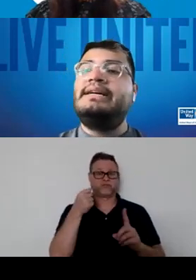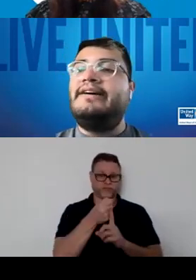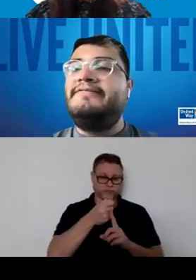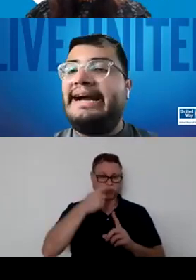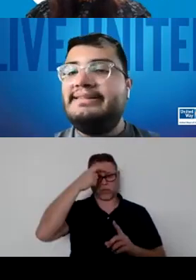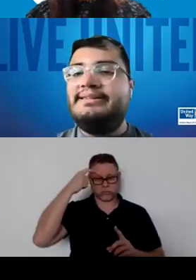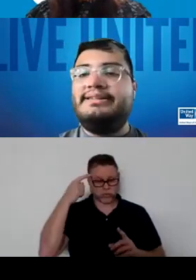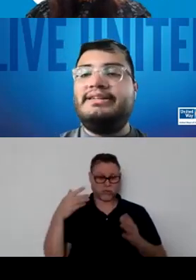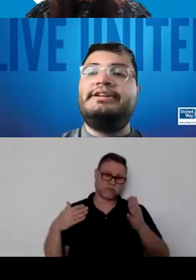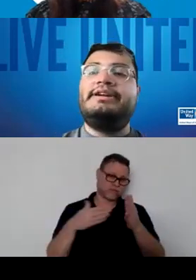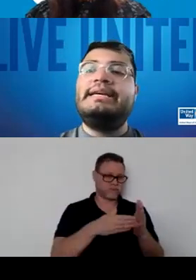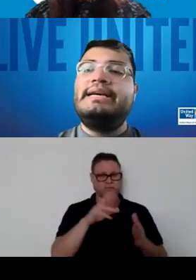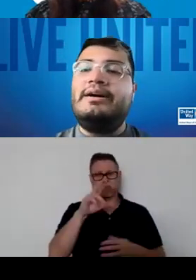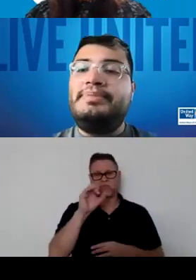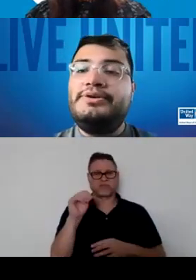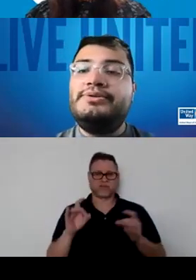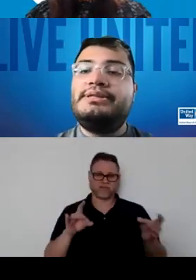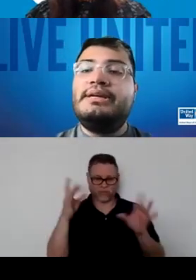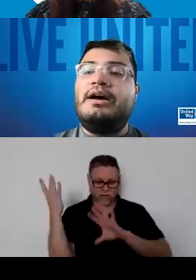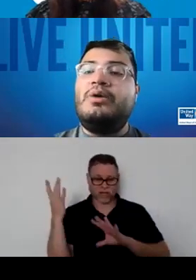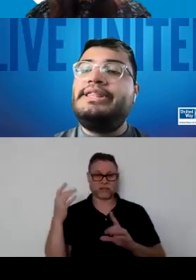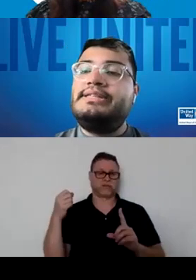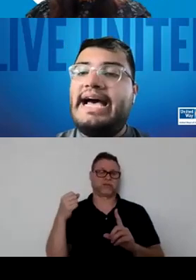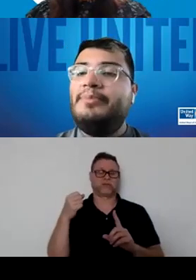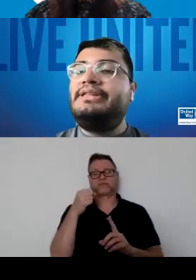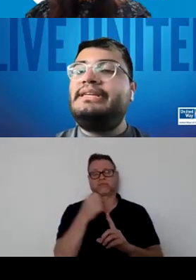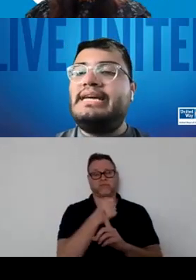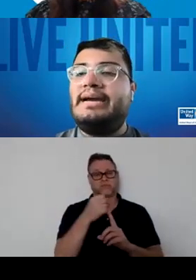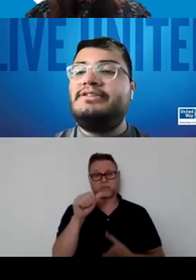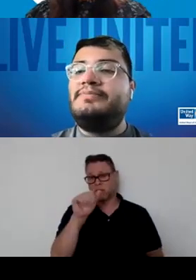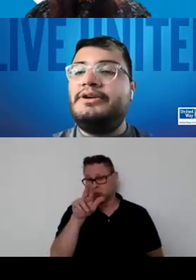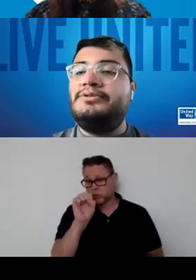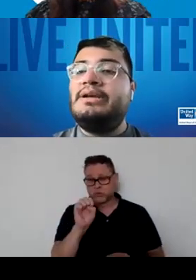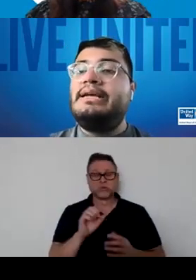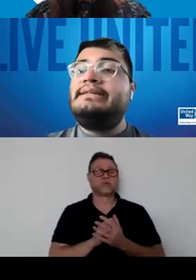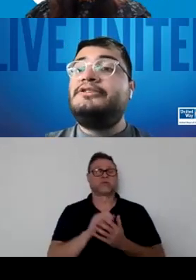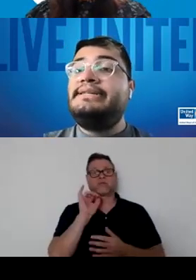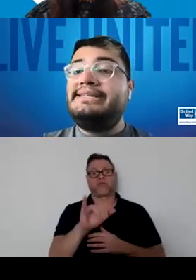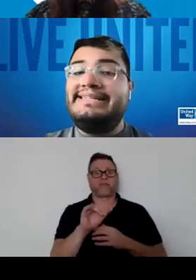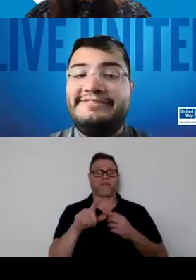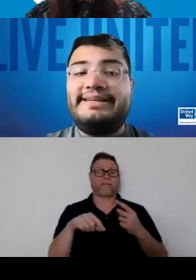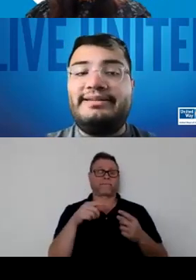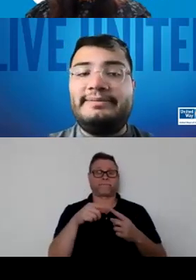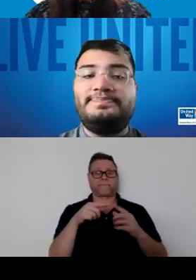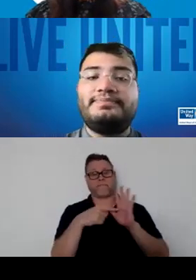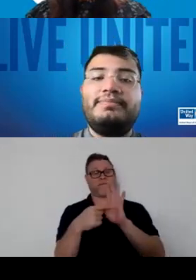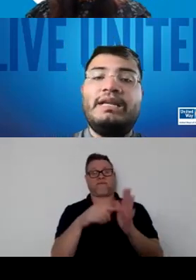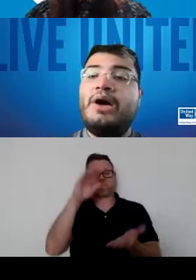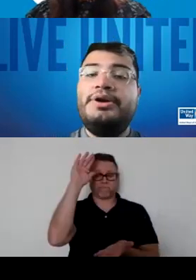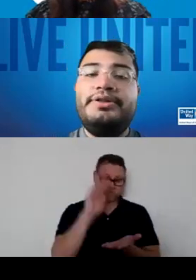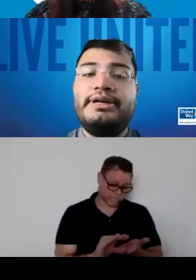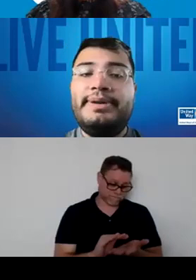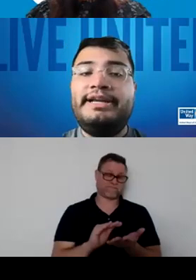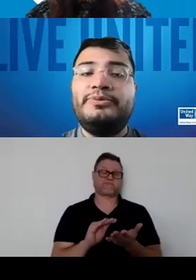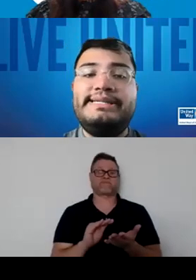racism, violence in their community, abuse, with time with these types of model decreased significantly.